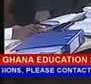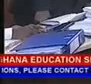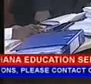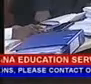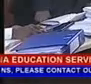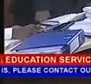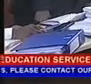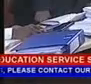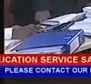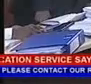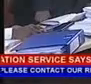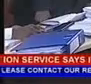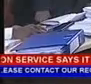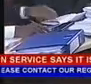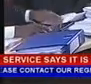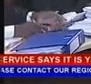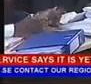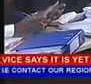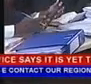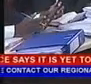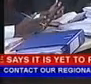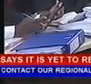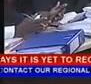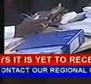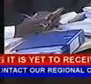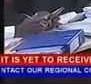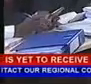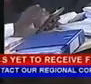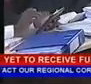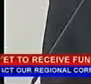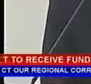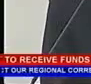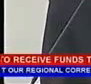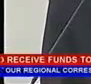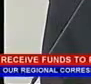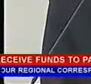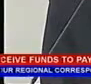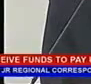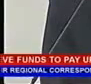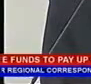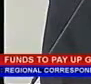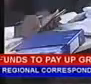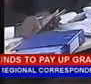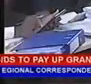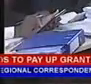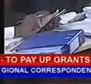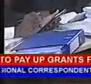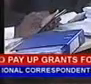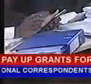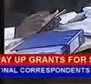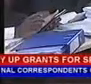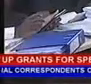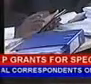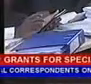further and better particulars in respect of 11,842. Now, my lords, at this time, if a new list